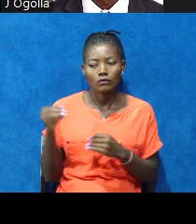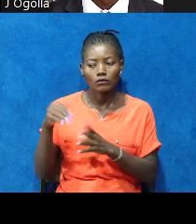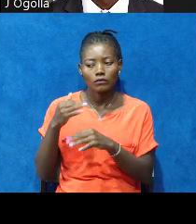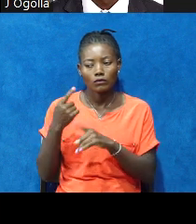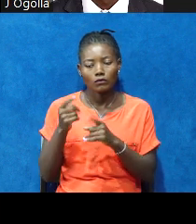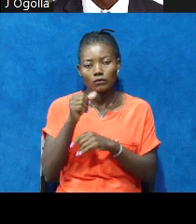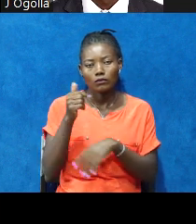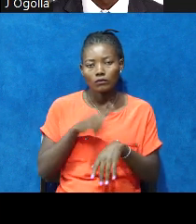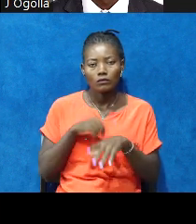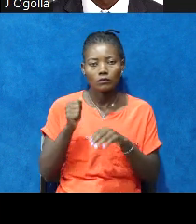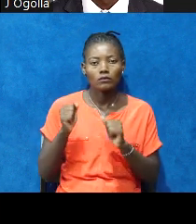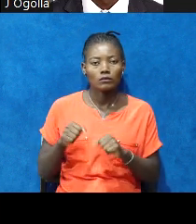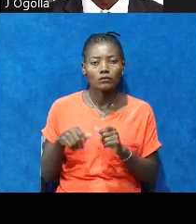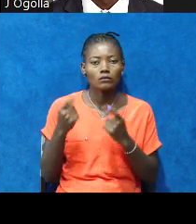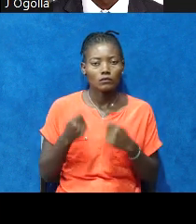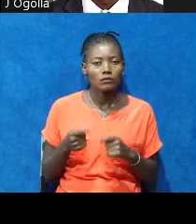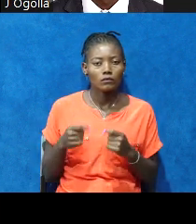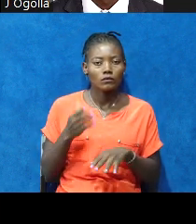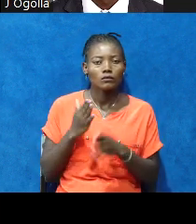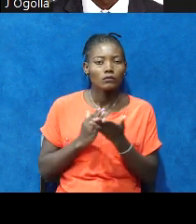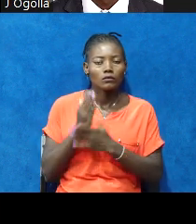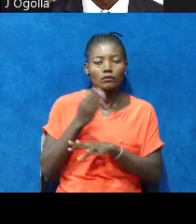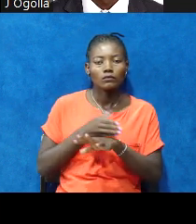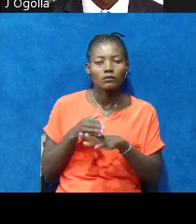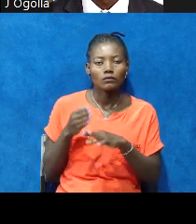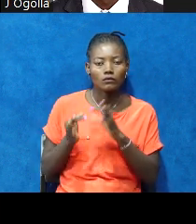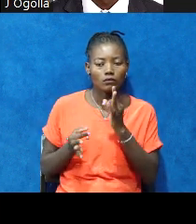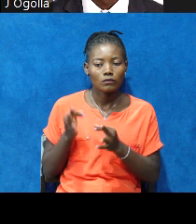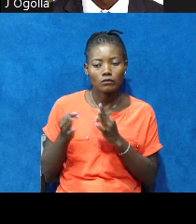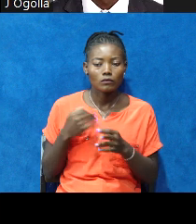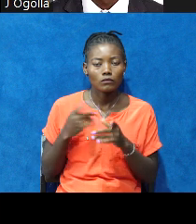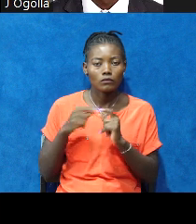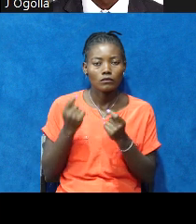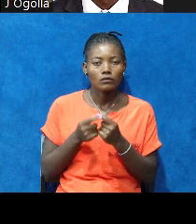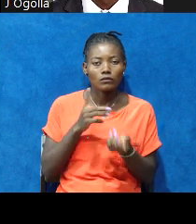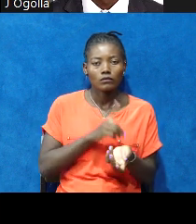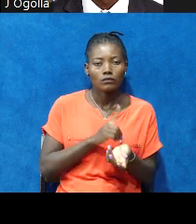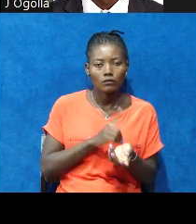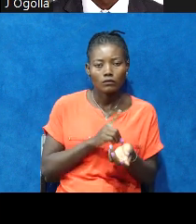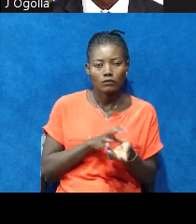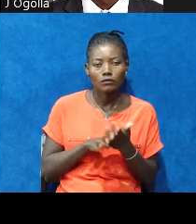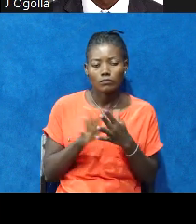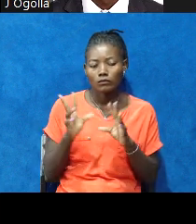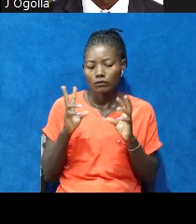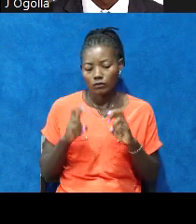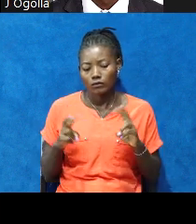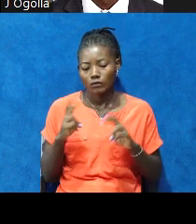But there are times you can push through injury where if you have your team doctor check it